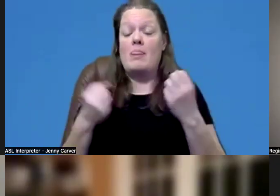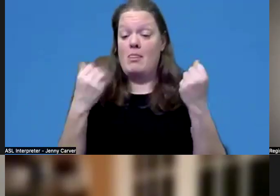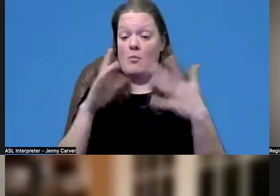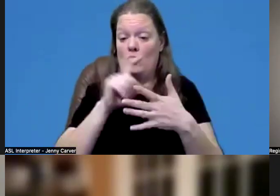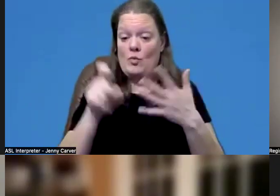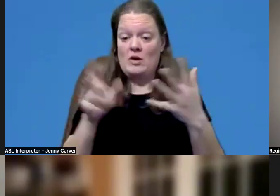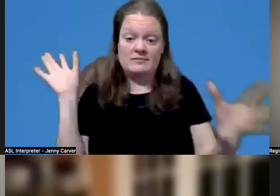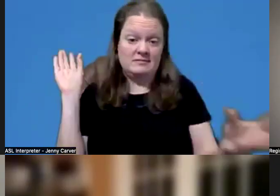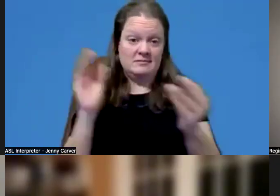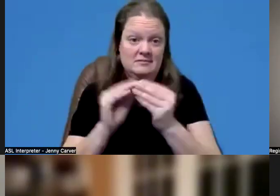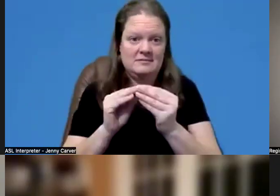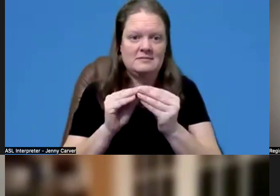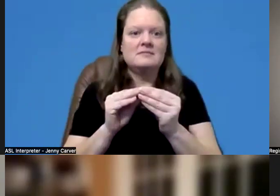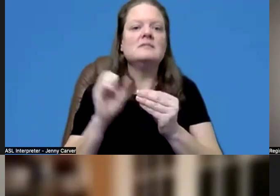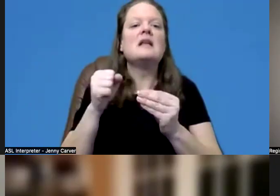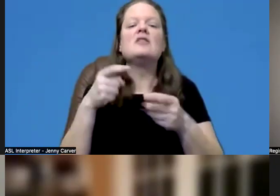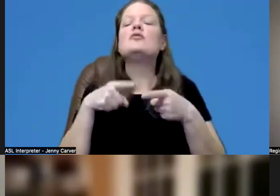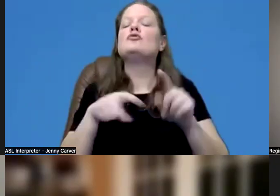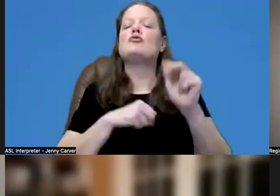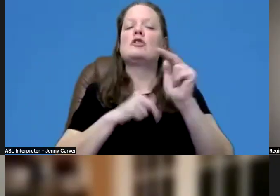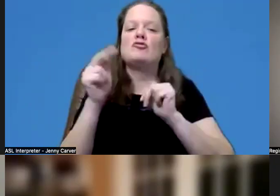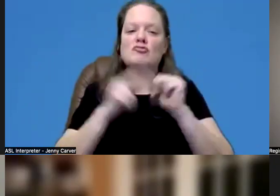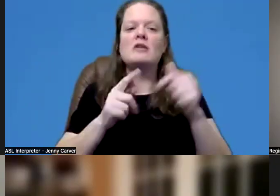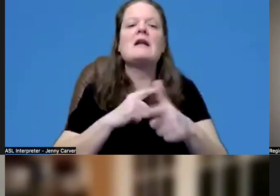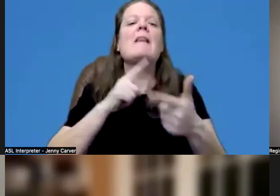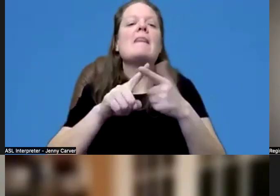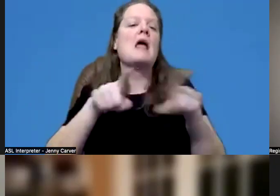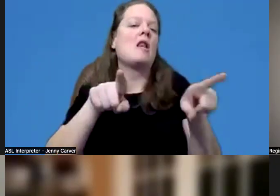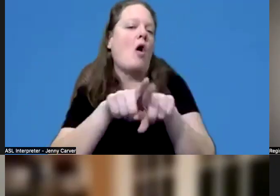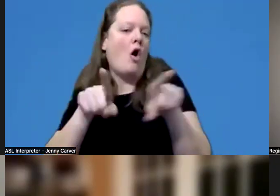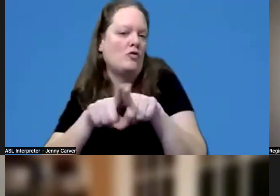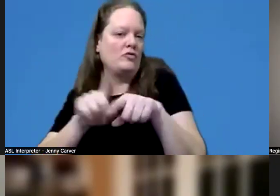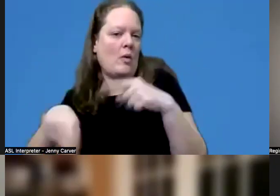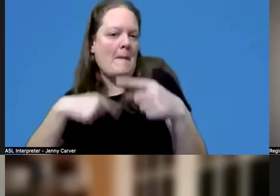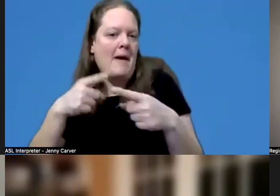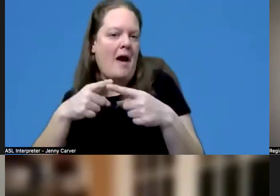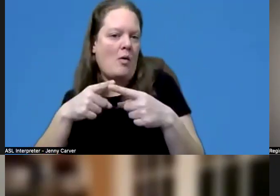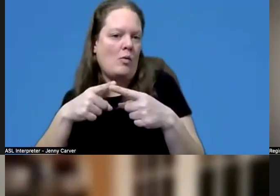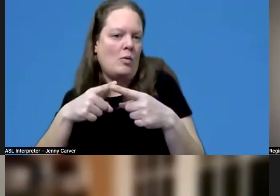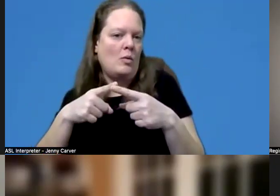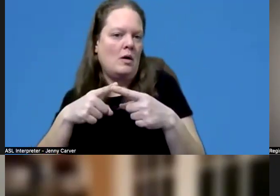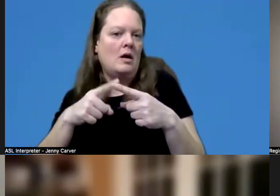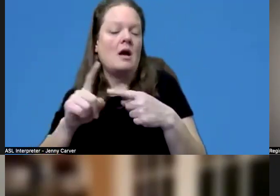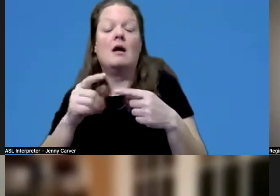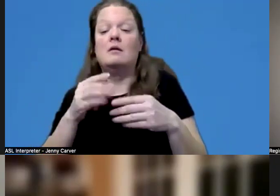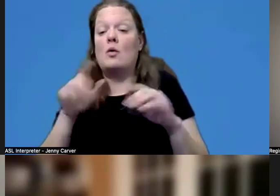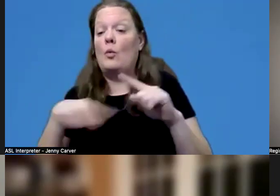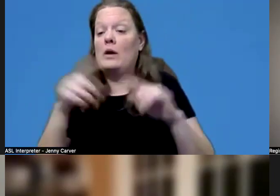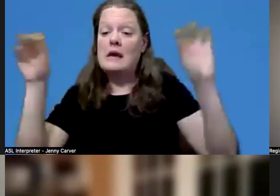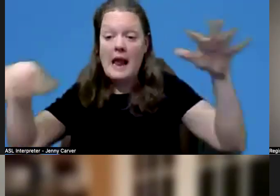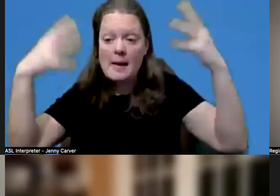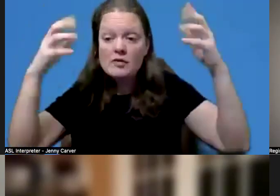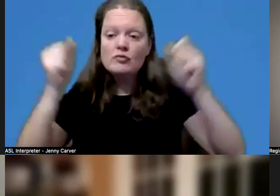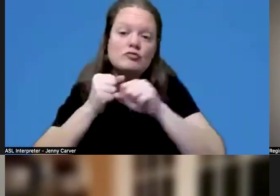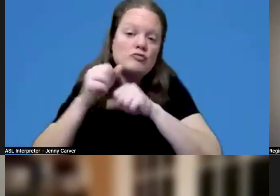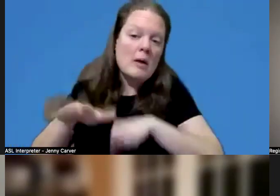questions together, it was about during construction, and then it was also about when ambulances were dropping patients